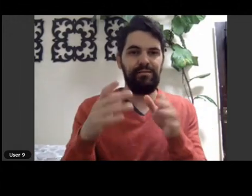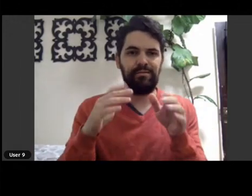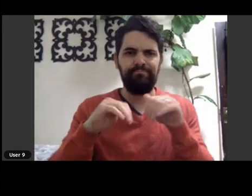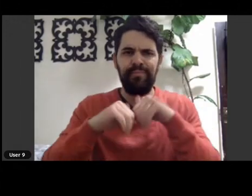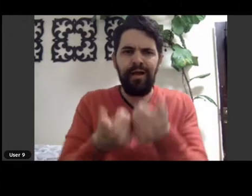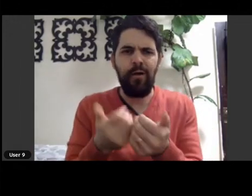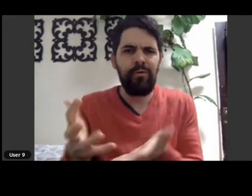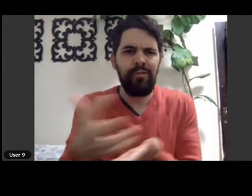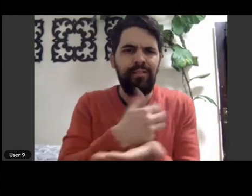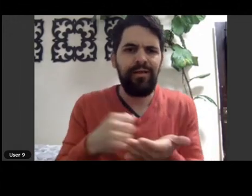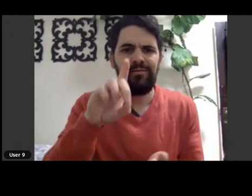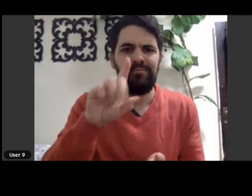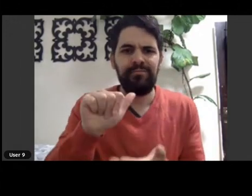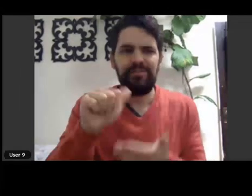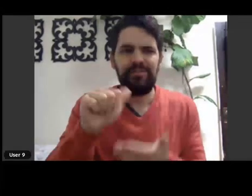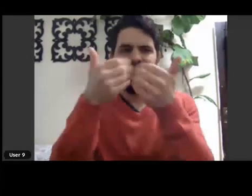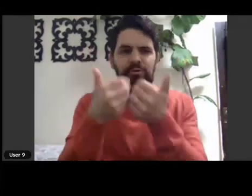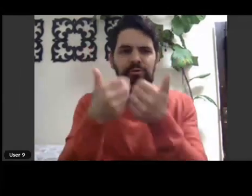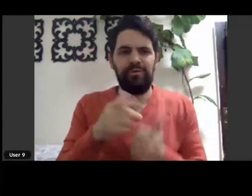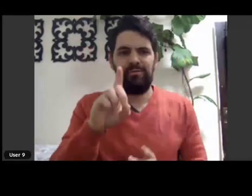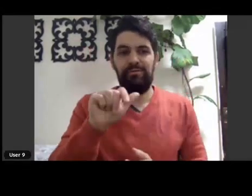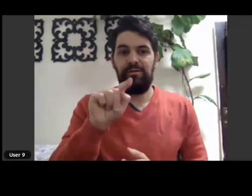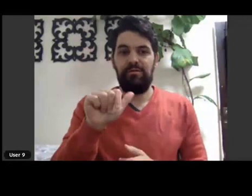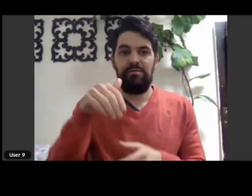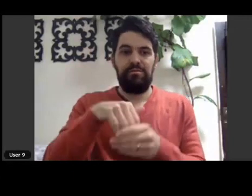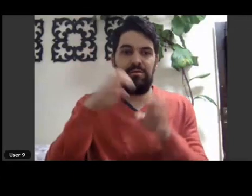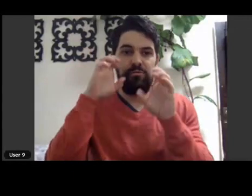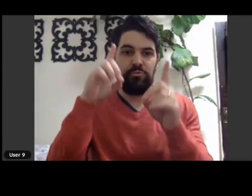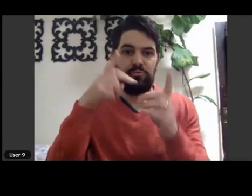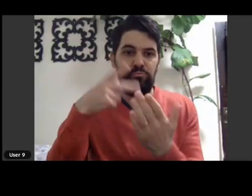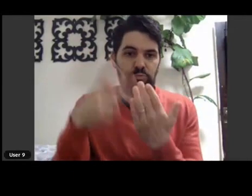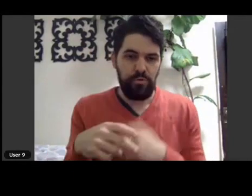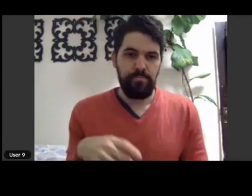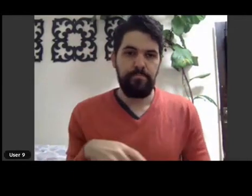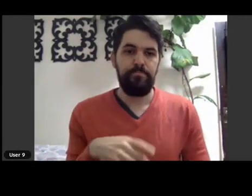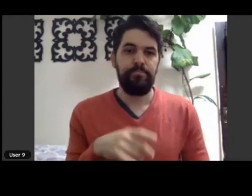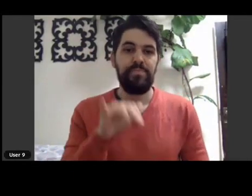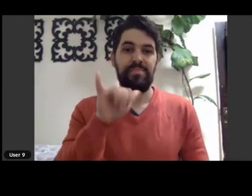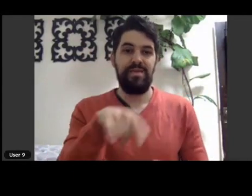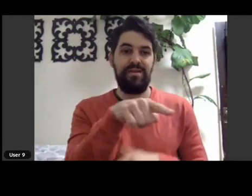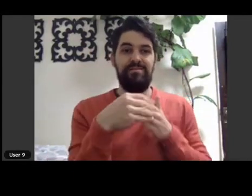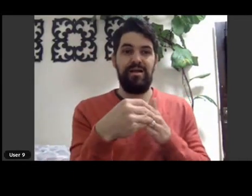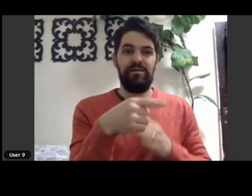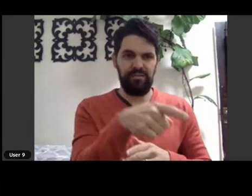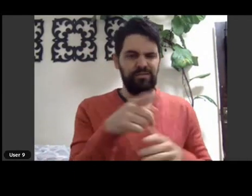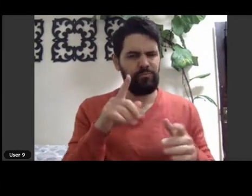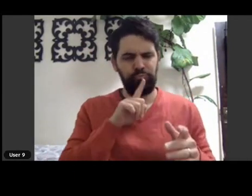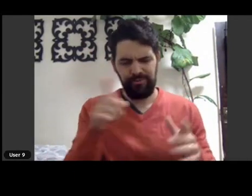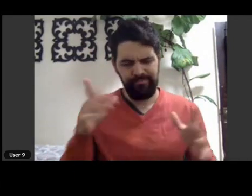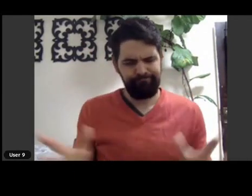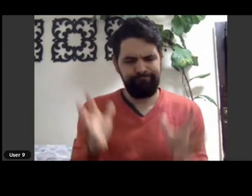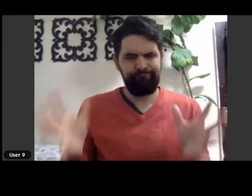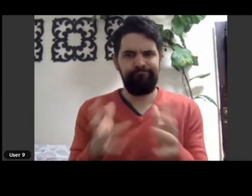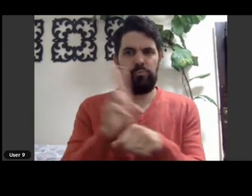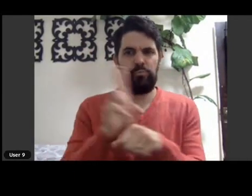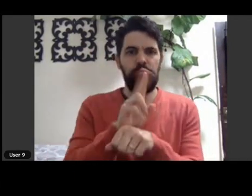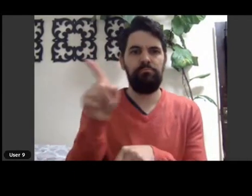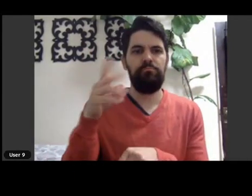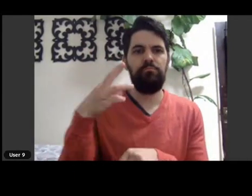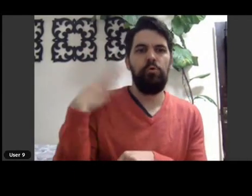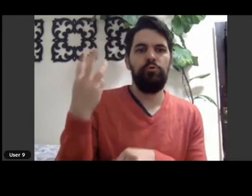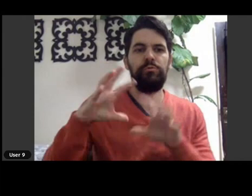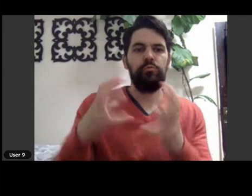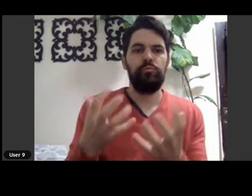all populations, including those most marginalized. And that starts with collecting disability disaggregated data for all